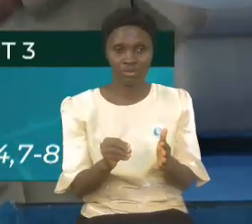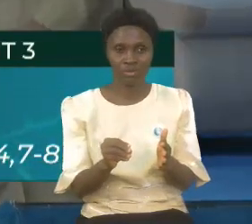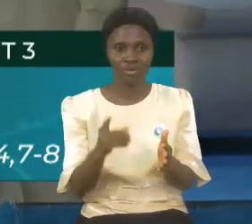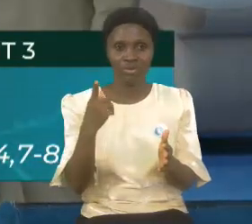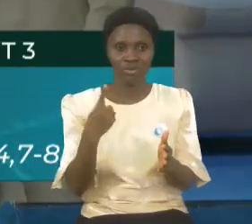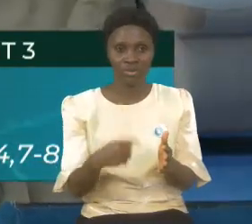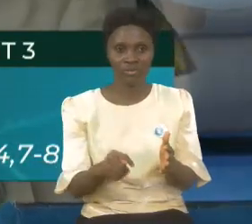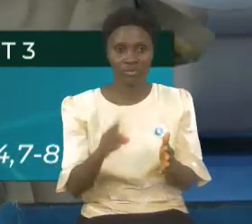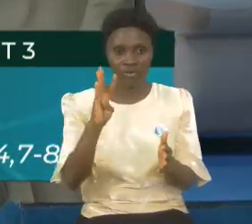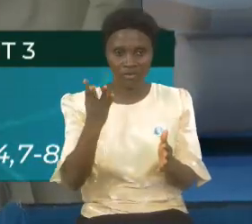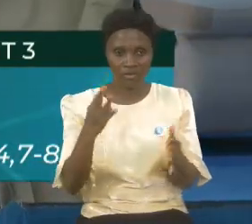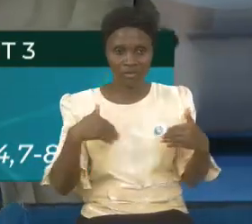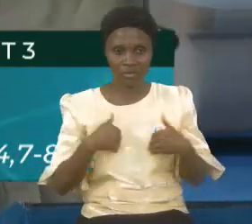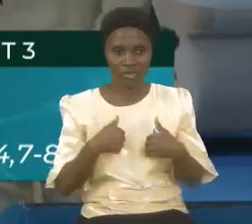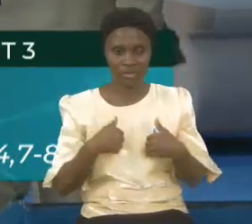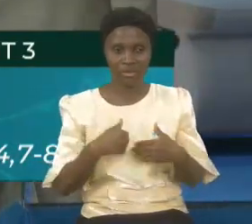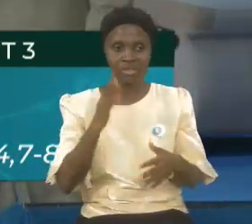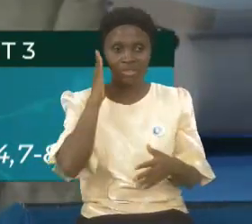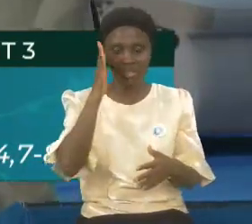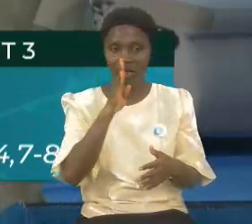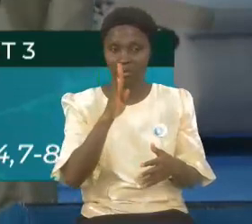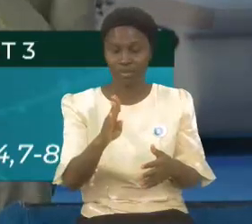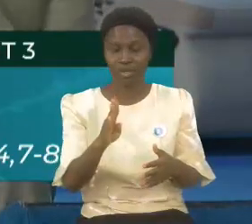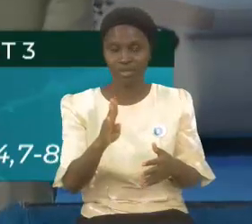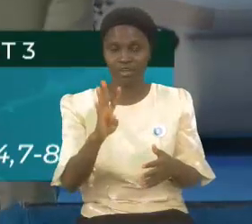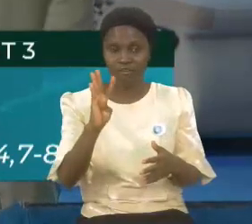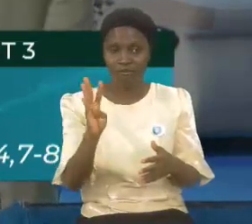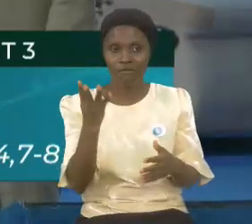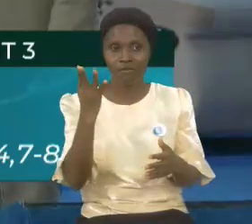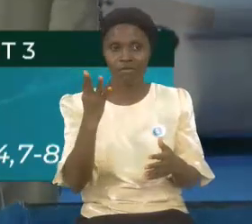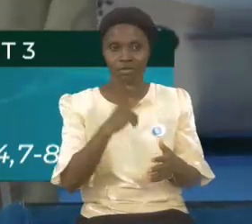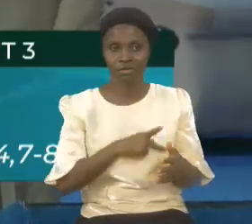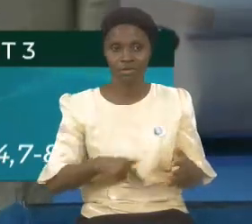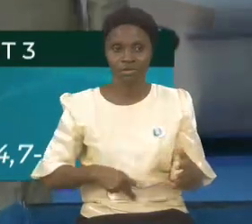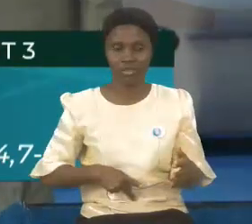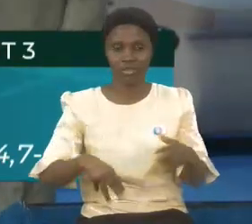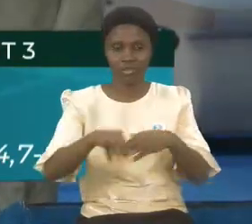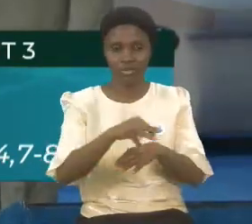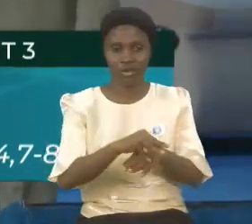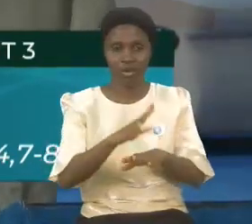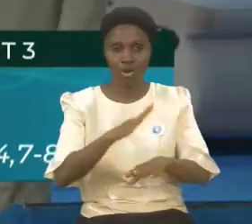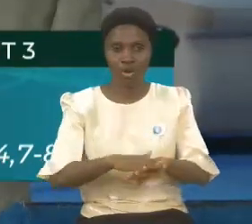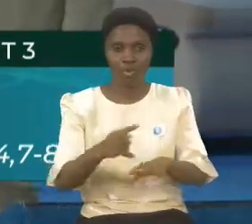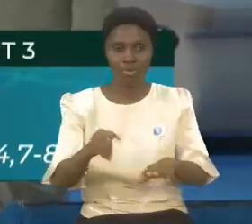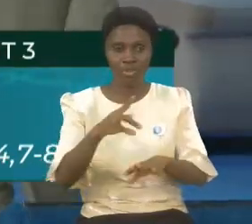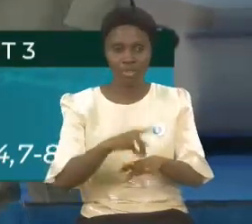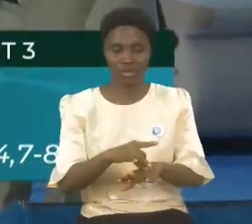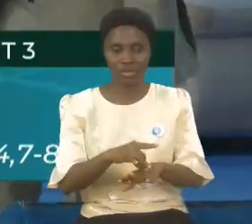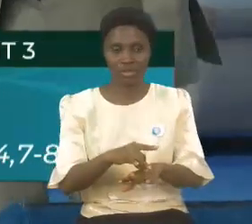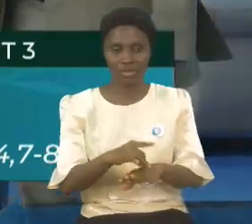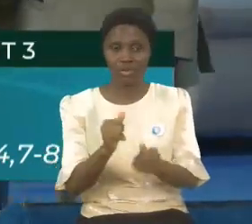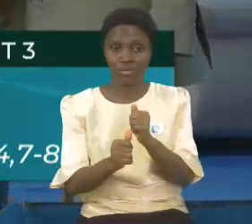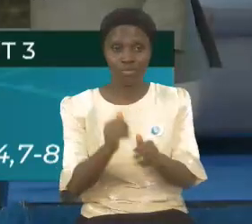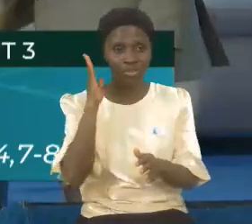he said, the fourth beast shall be the fourth kingdom upon the earth, which shall